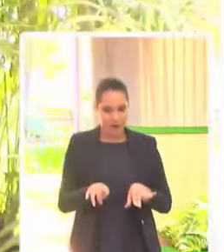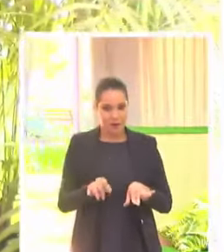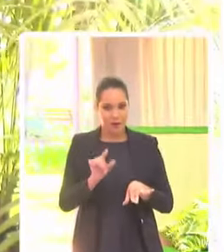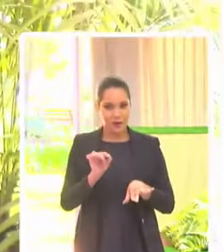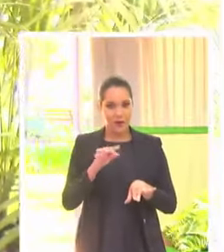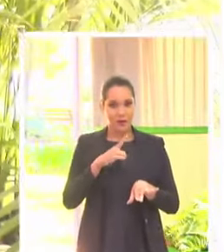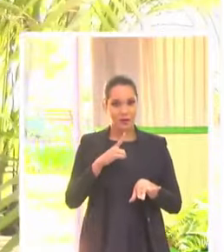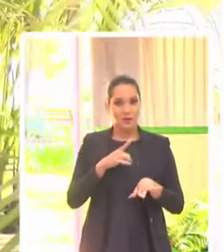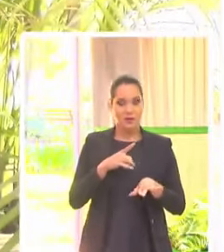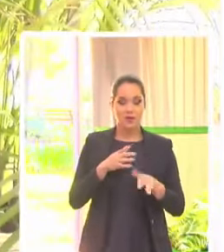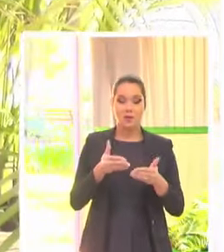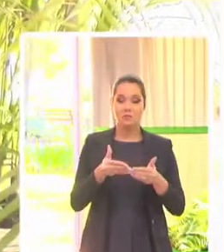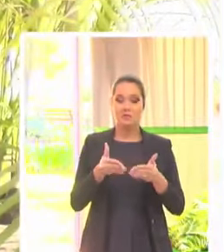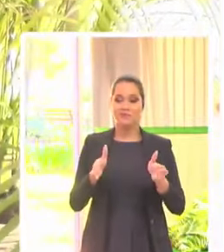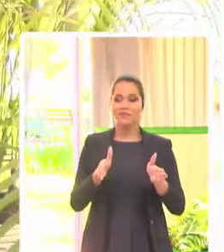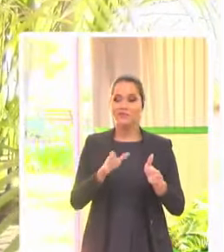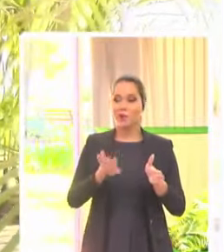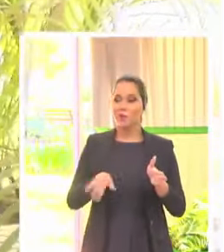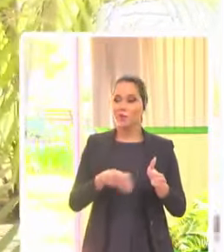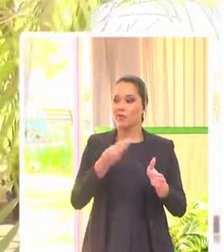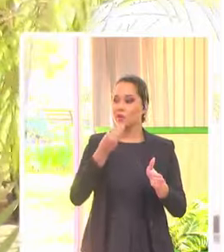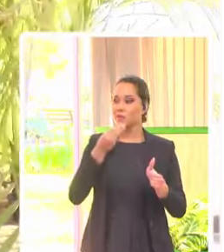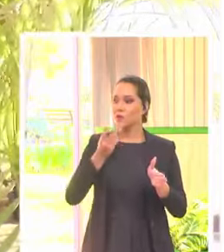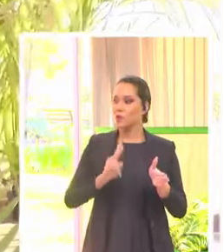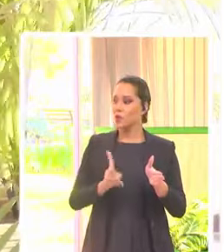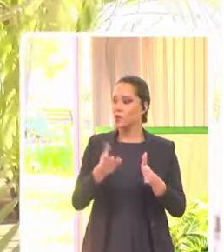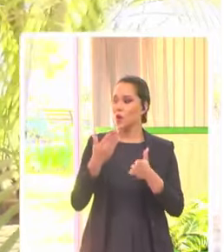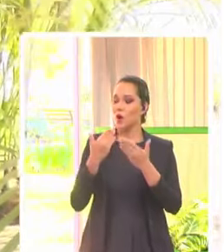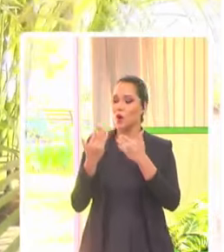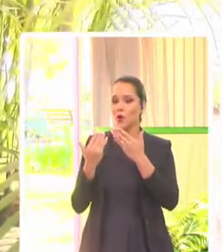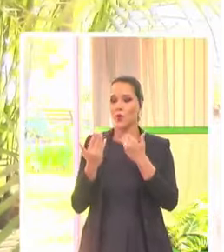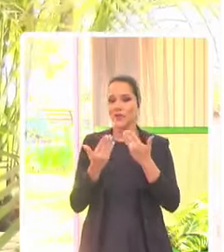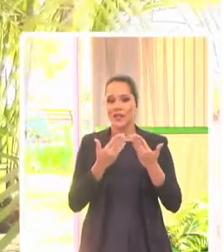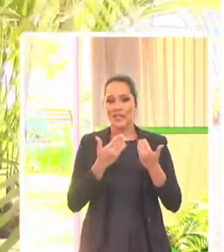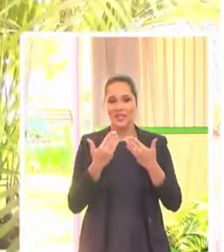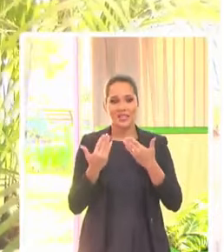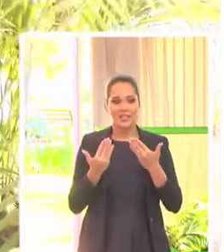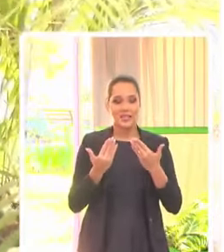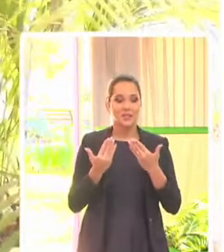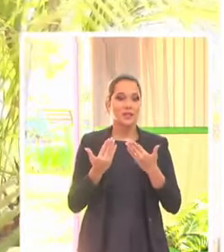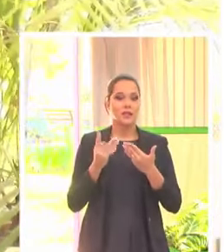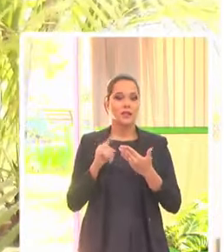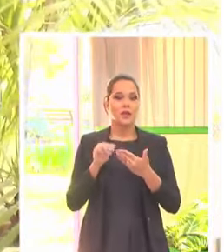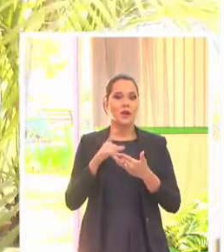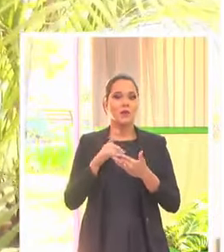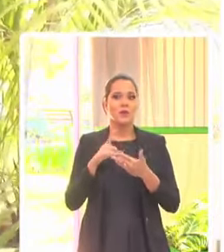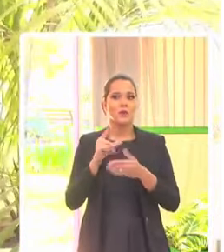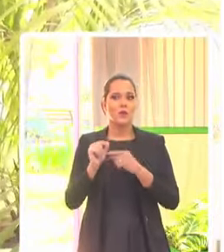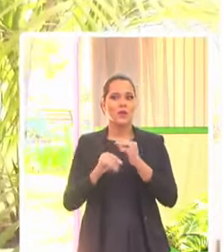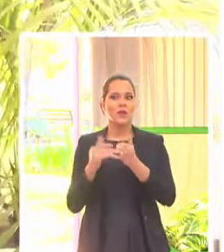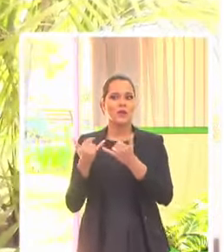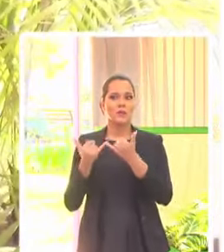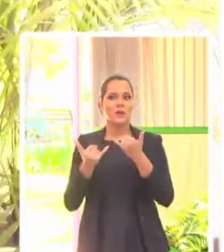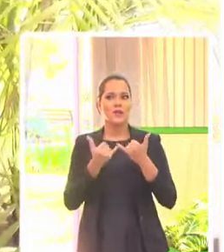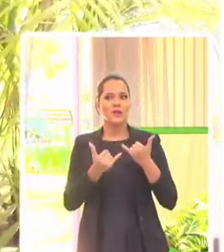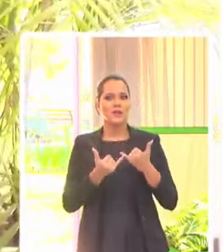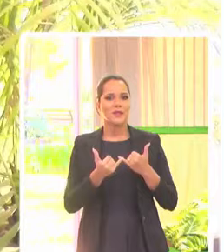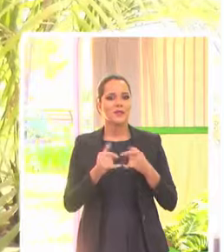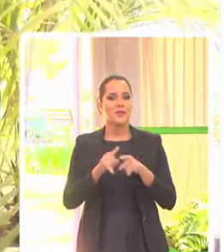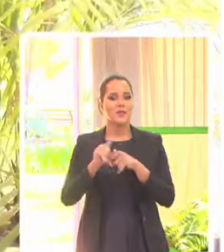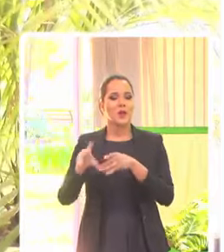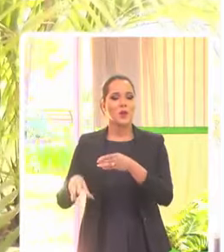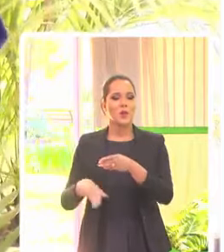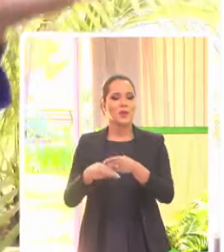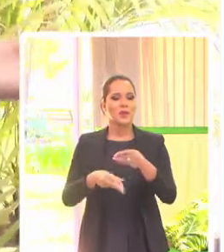to keep talking due to our similarities and also to our things that we complement